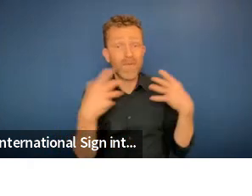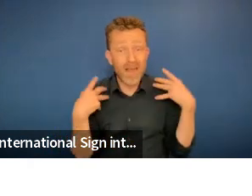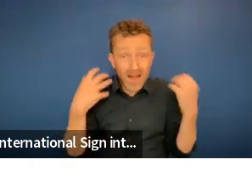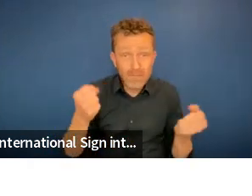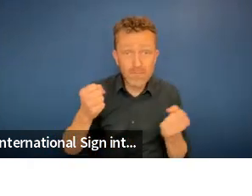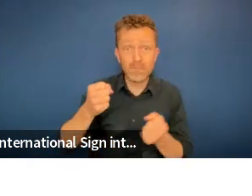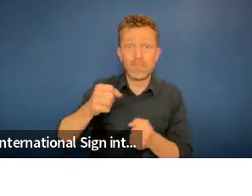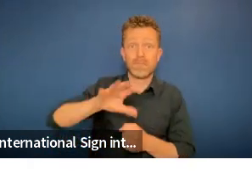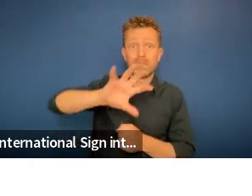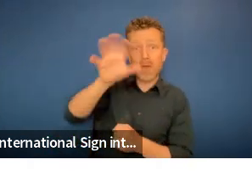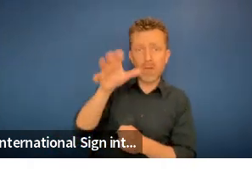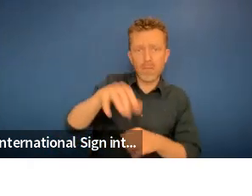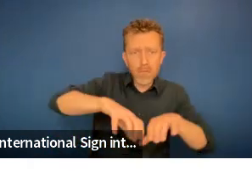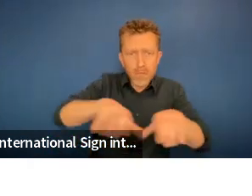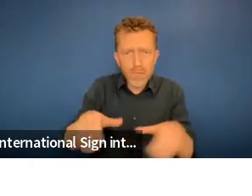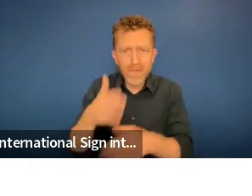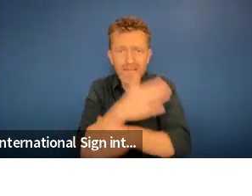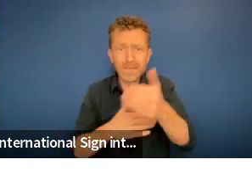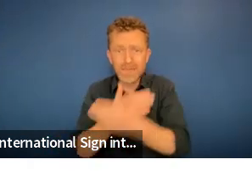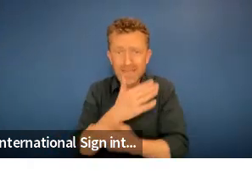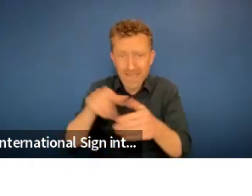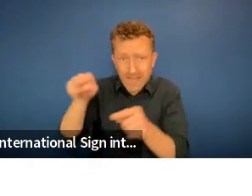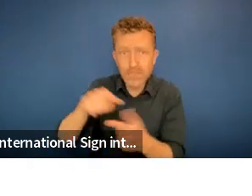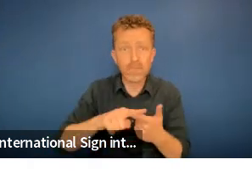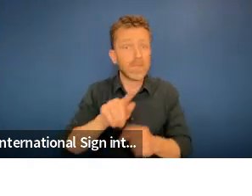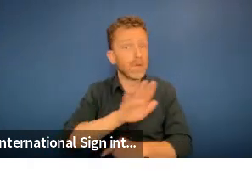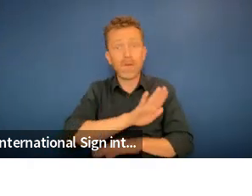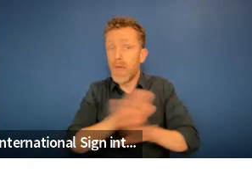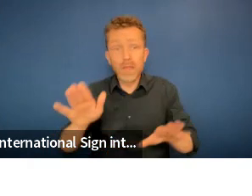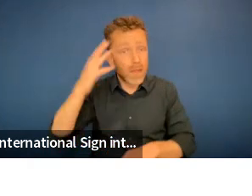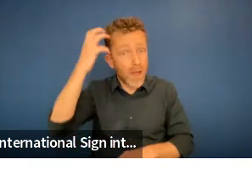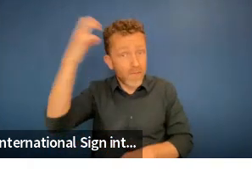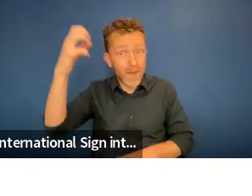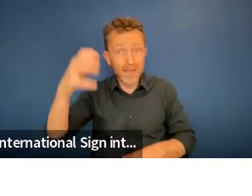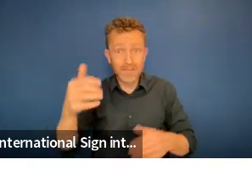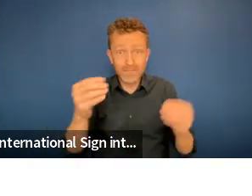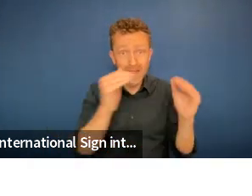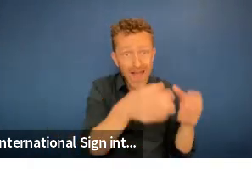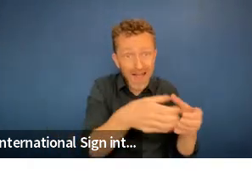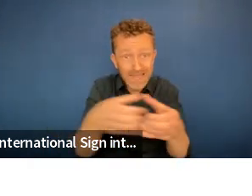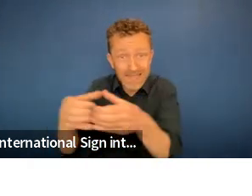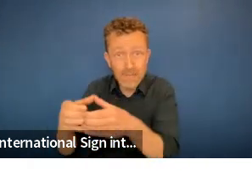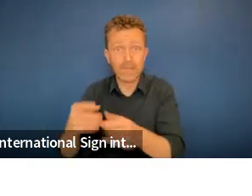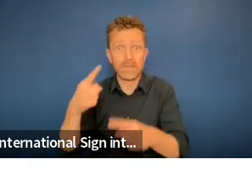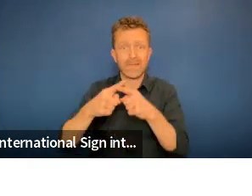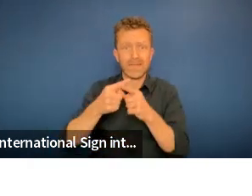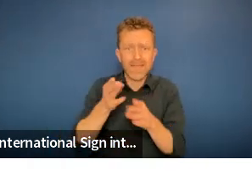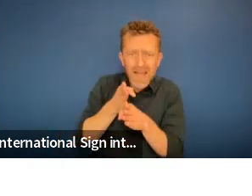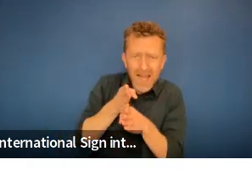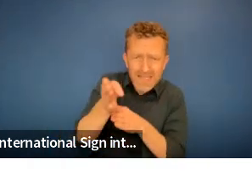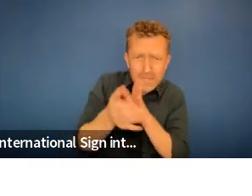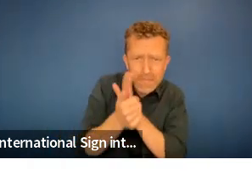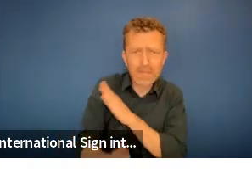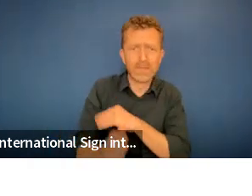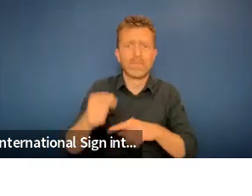with the technical assistance from the United Nations Children's Fund or UNICEF, PhilHealth developed the benefit packages for children